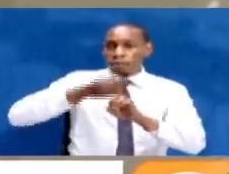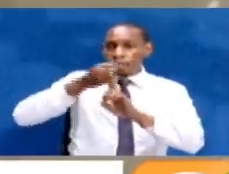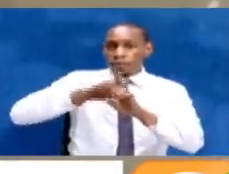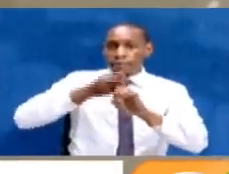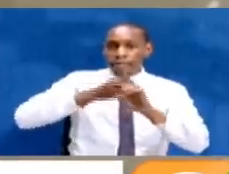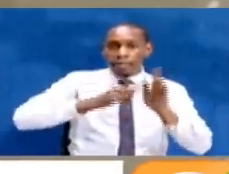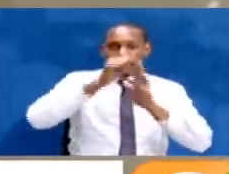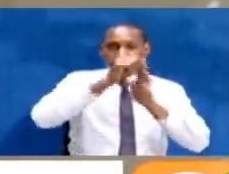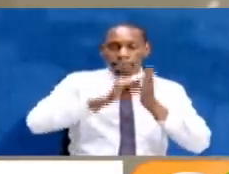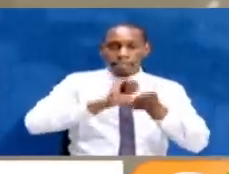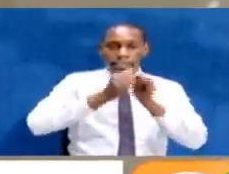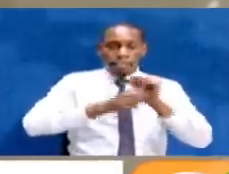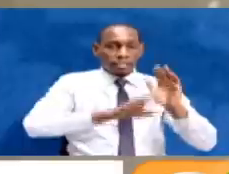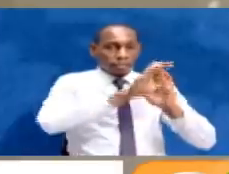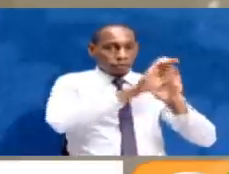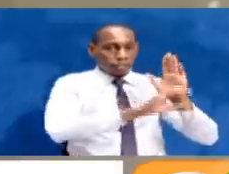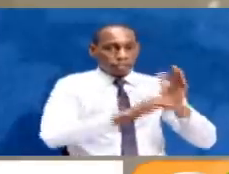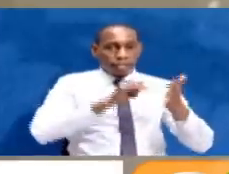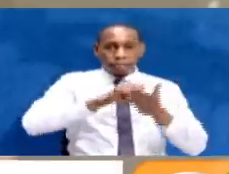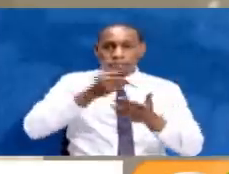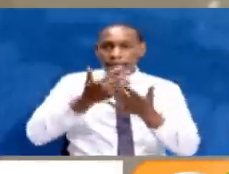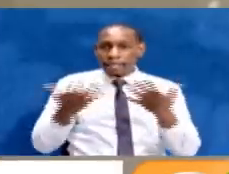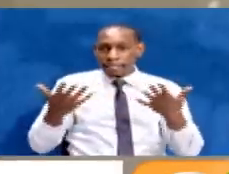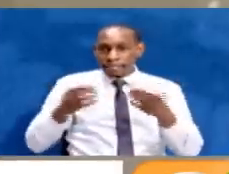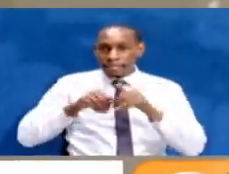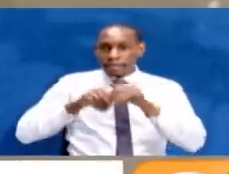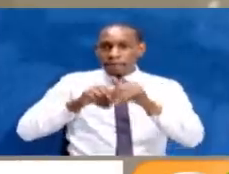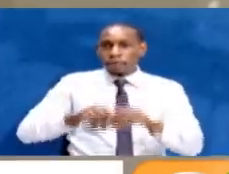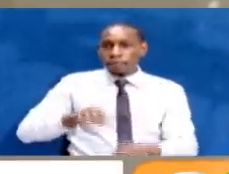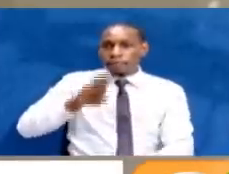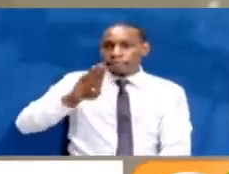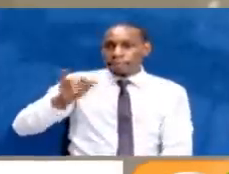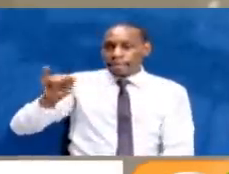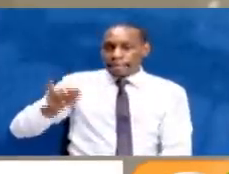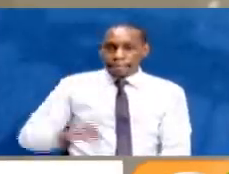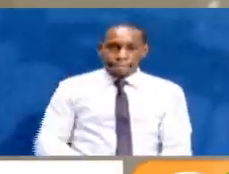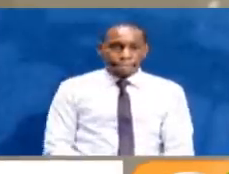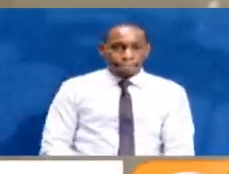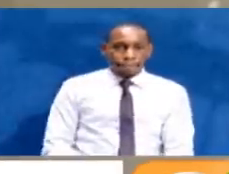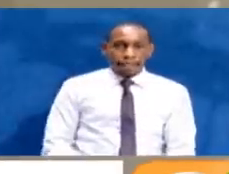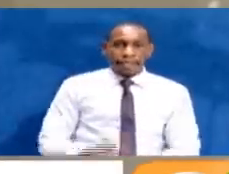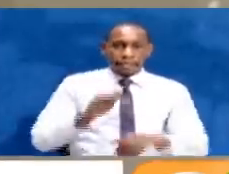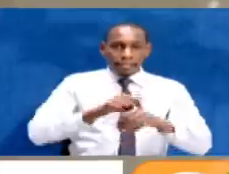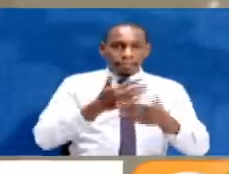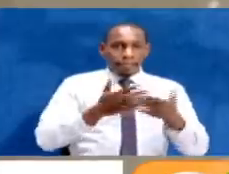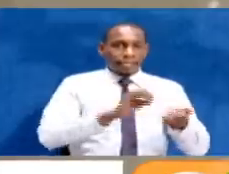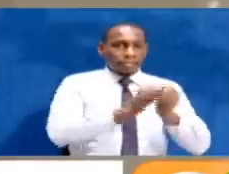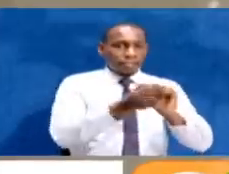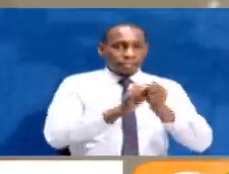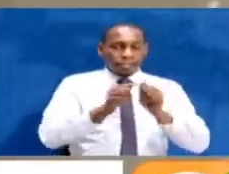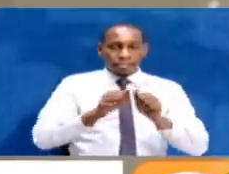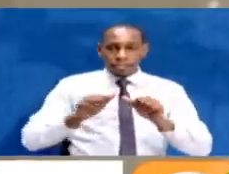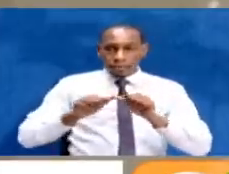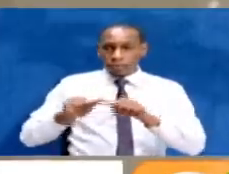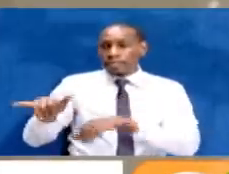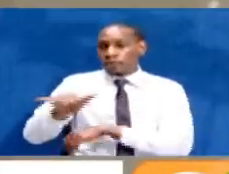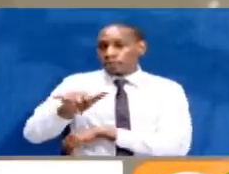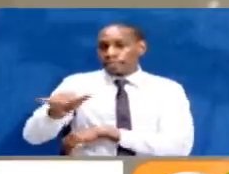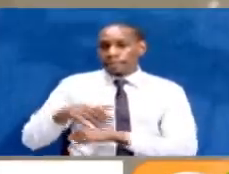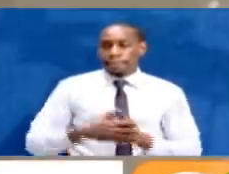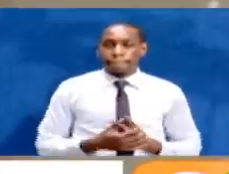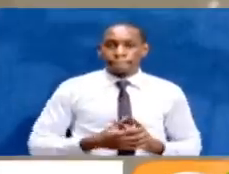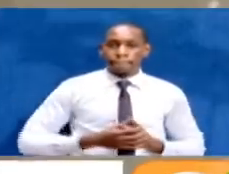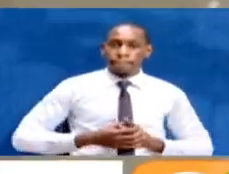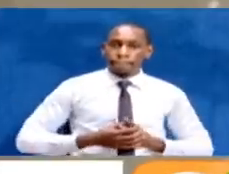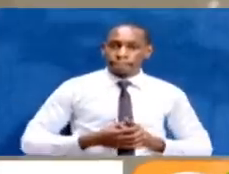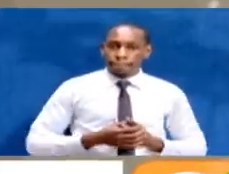agenda to amend the constitution, among other things, through the Building Bridges Initiative. So the more things change, the more they remain the same.